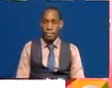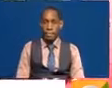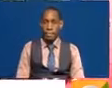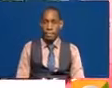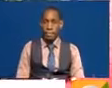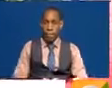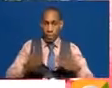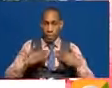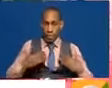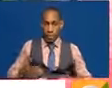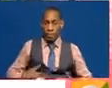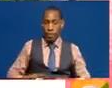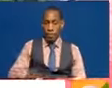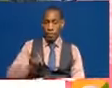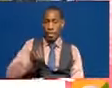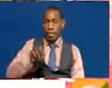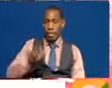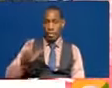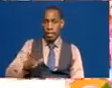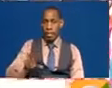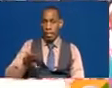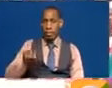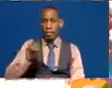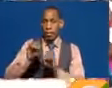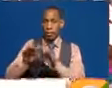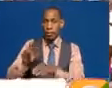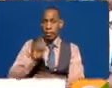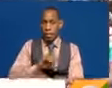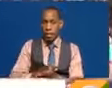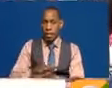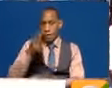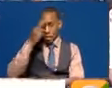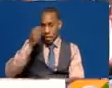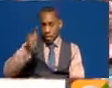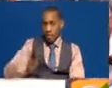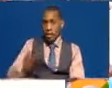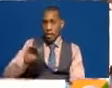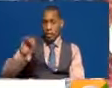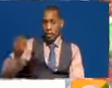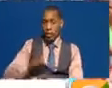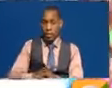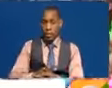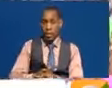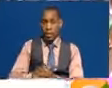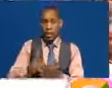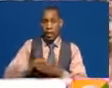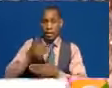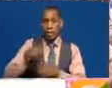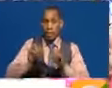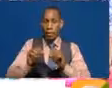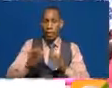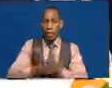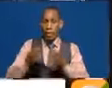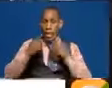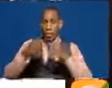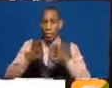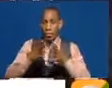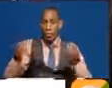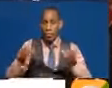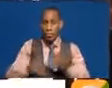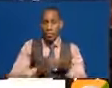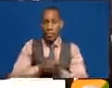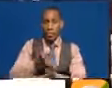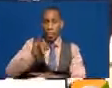The body of Daniel Musyoka was found dumped in Oloitokitu, Kajiado County, a few days after he was announced missing by